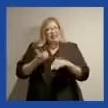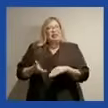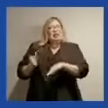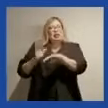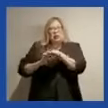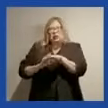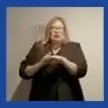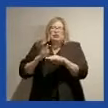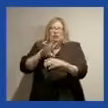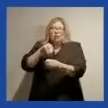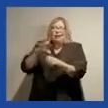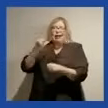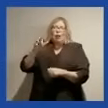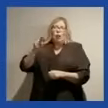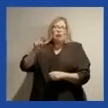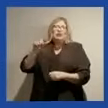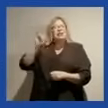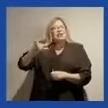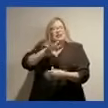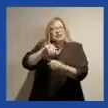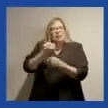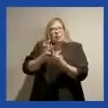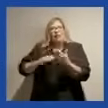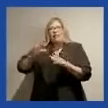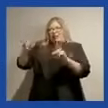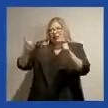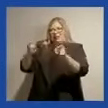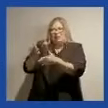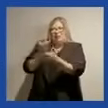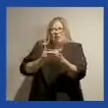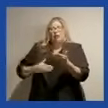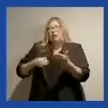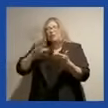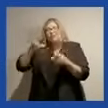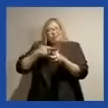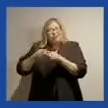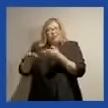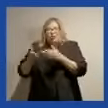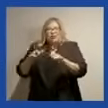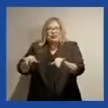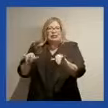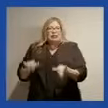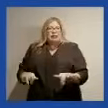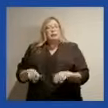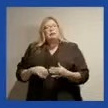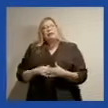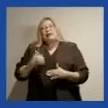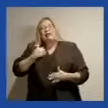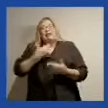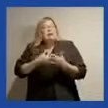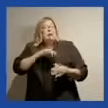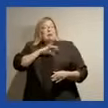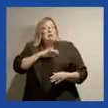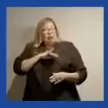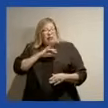administrative component part. The core service remains in place. And, you know, sweeping some bonuses under HAP,